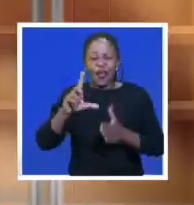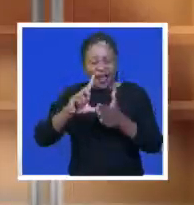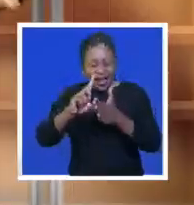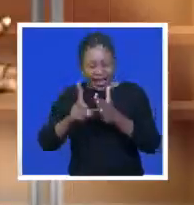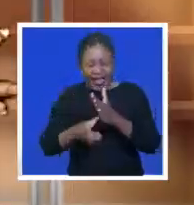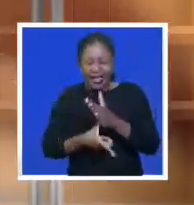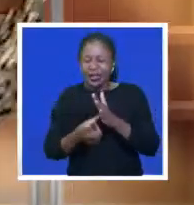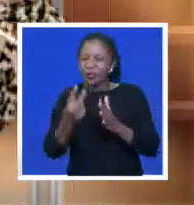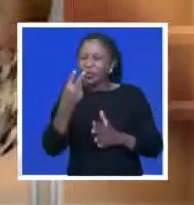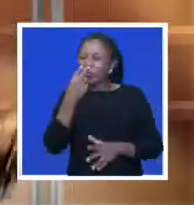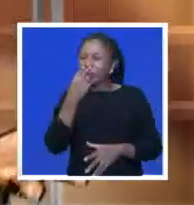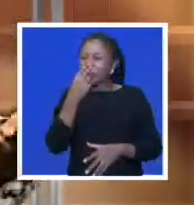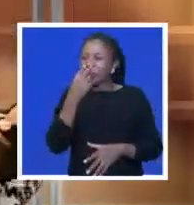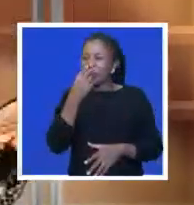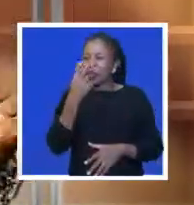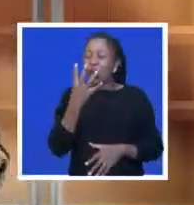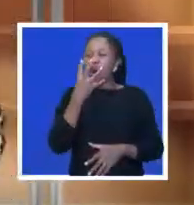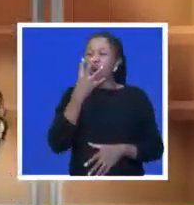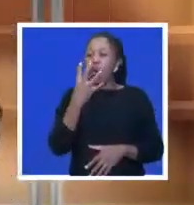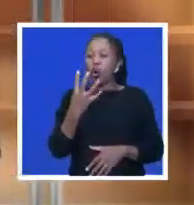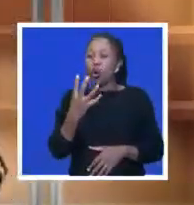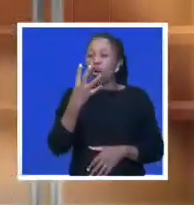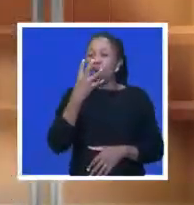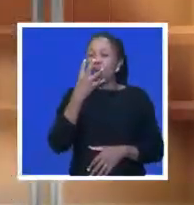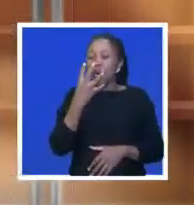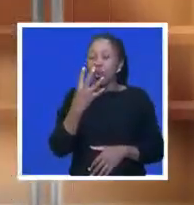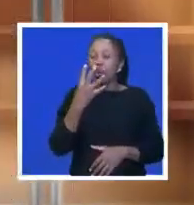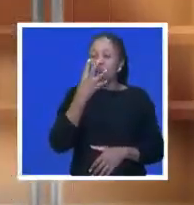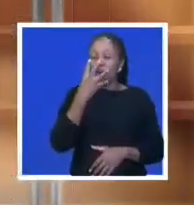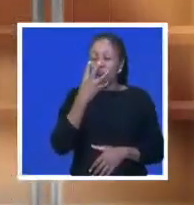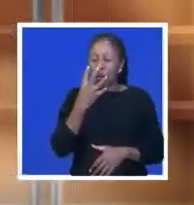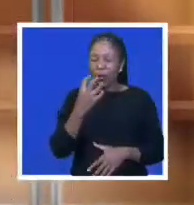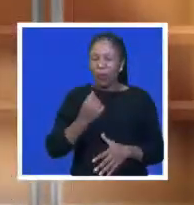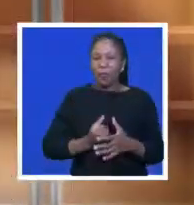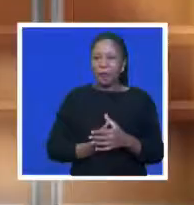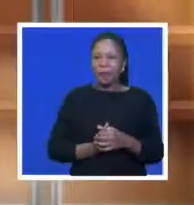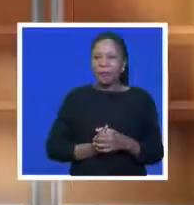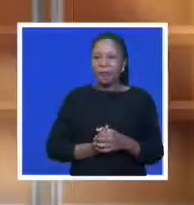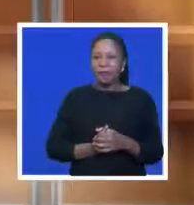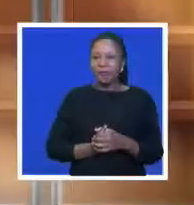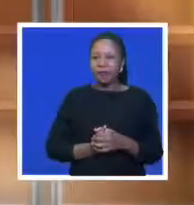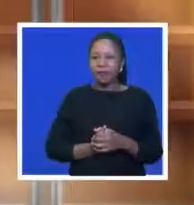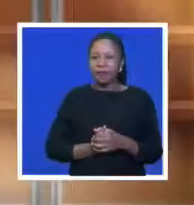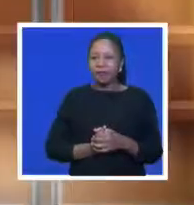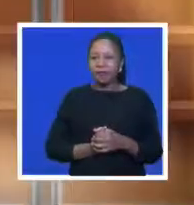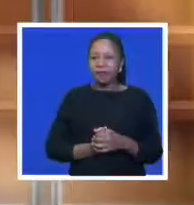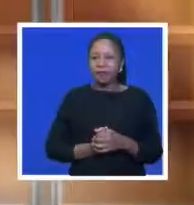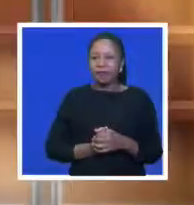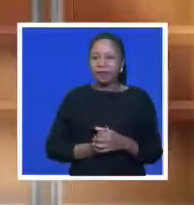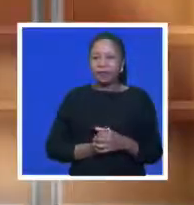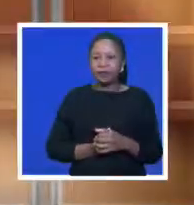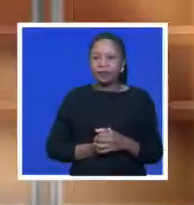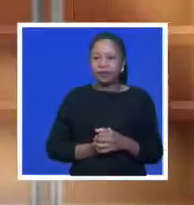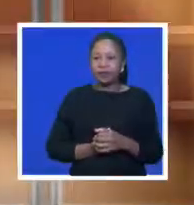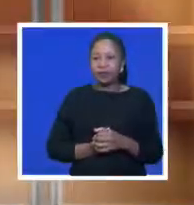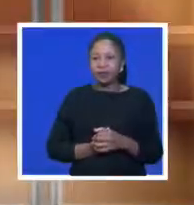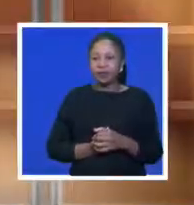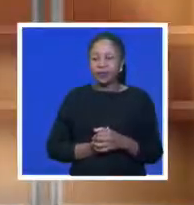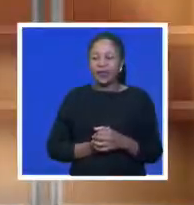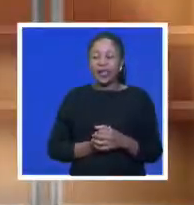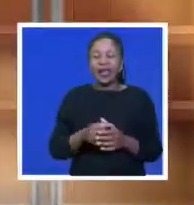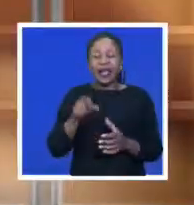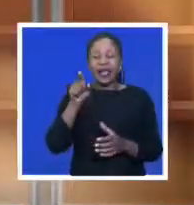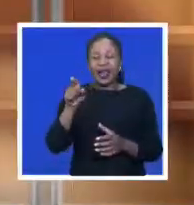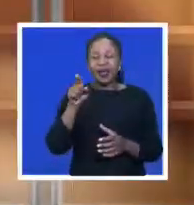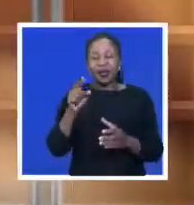Adam became a living being. That is how he became a man. He started to do all the